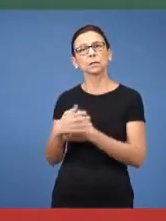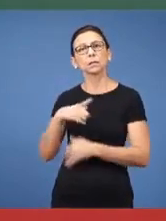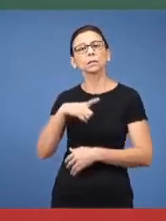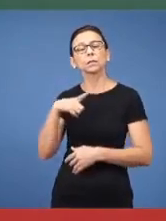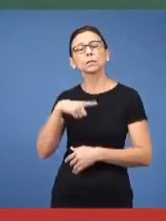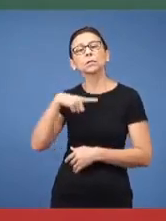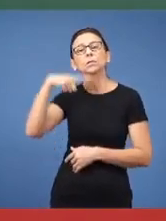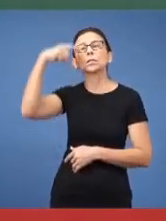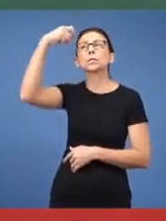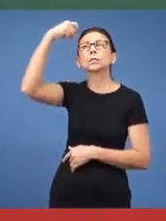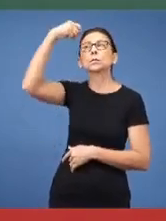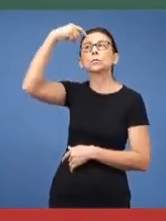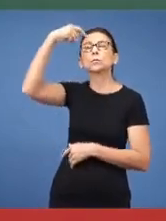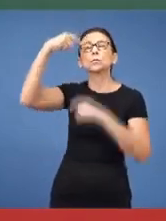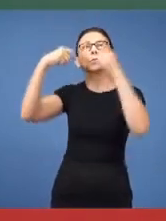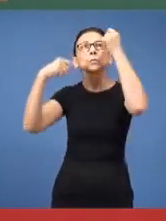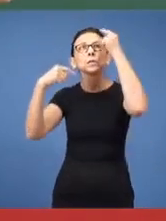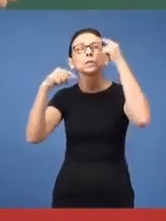had